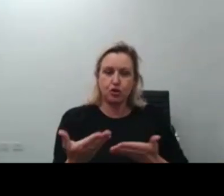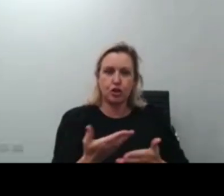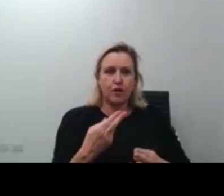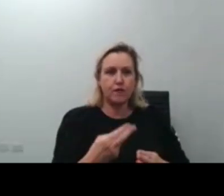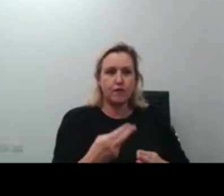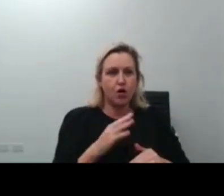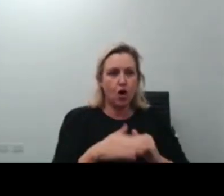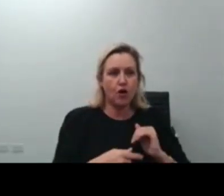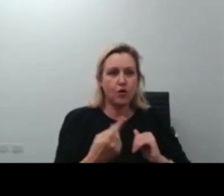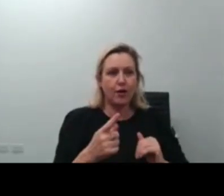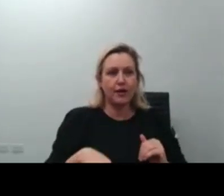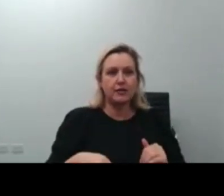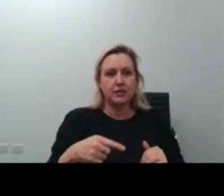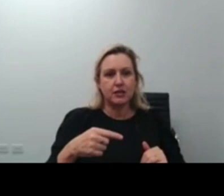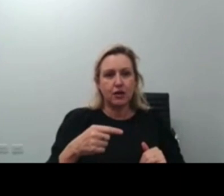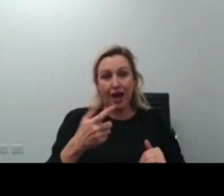818,000 clients.